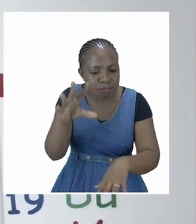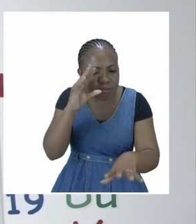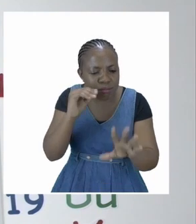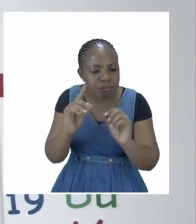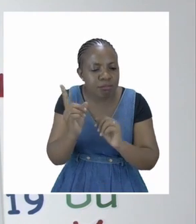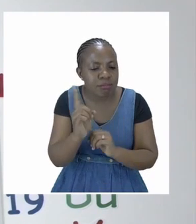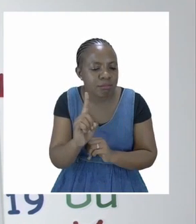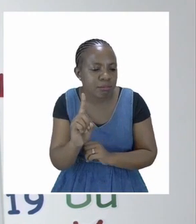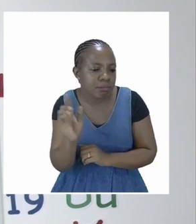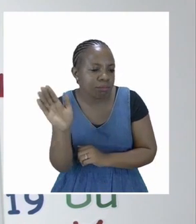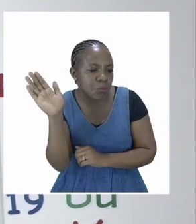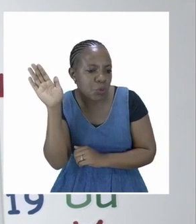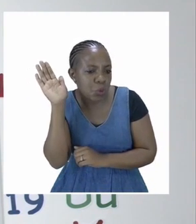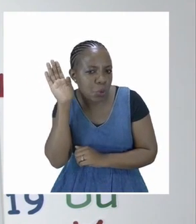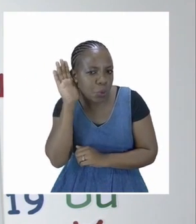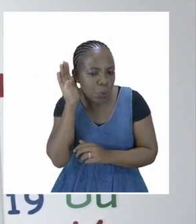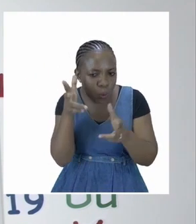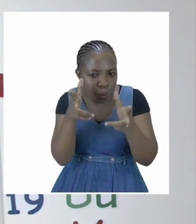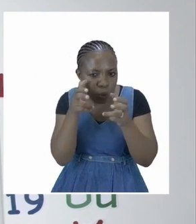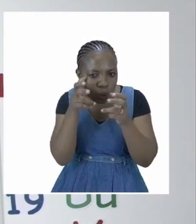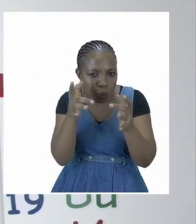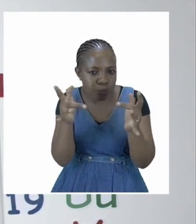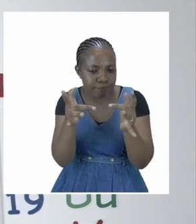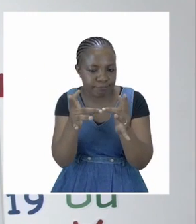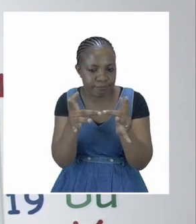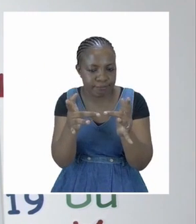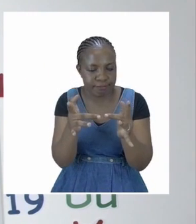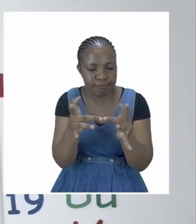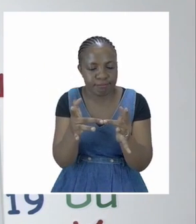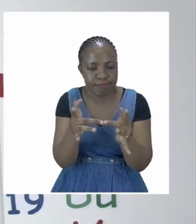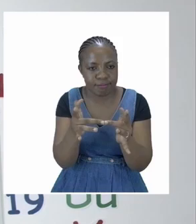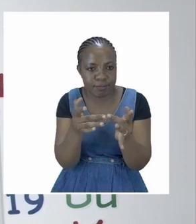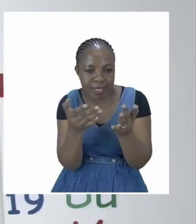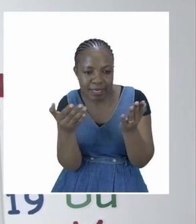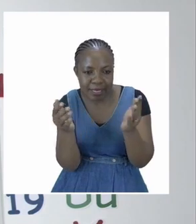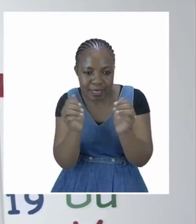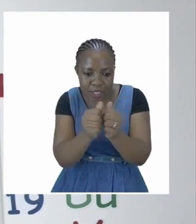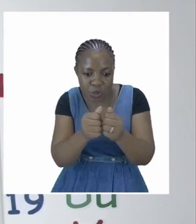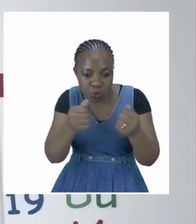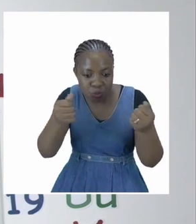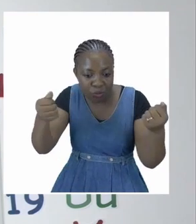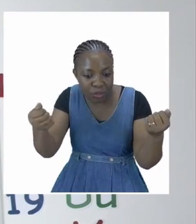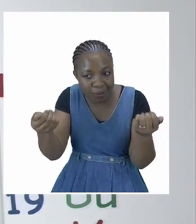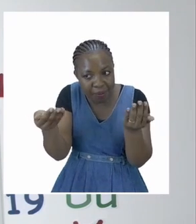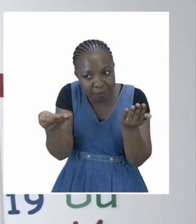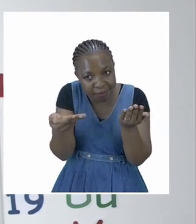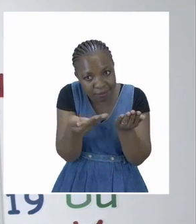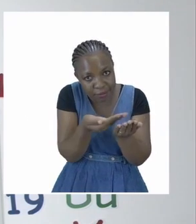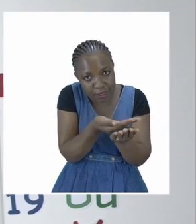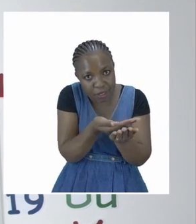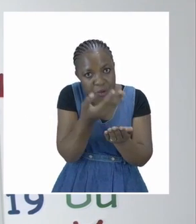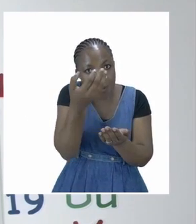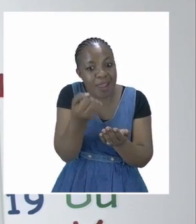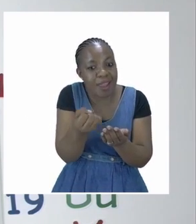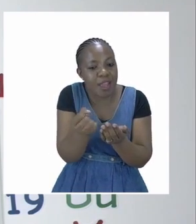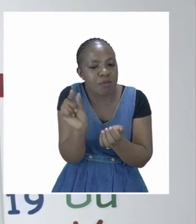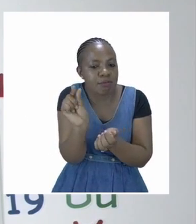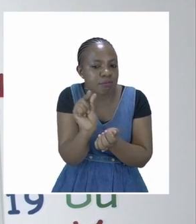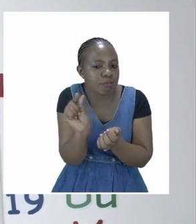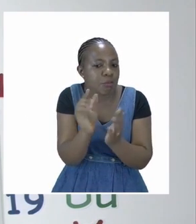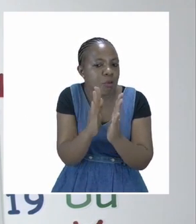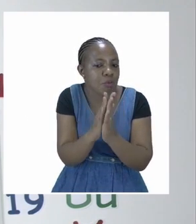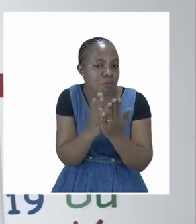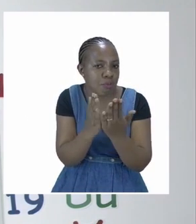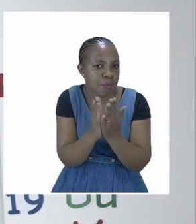or watching online. Inside the newspapers, there's an insert of the lesson